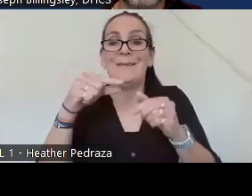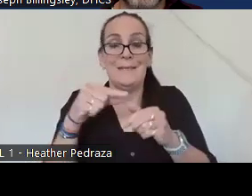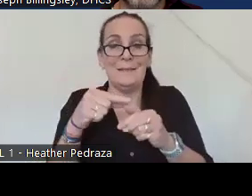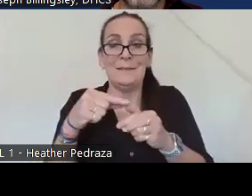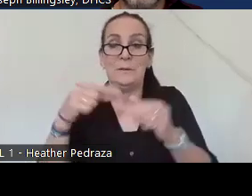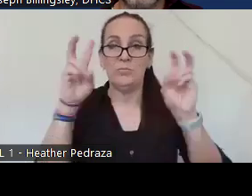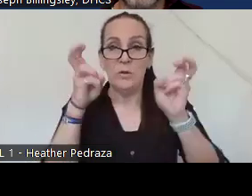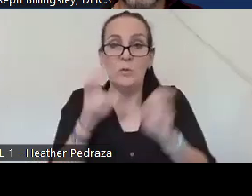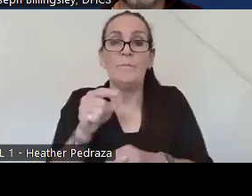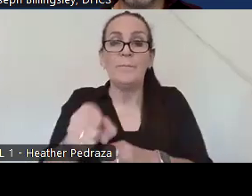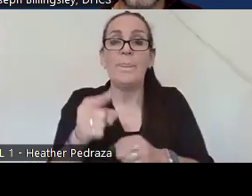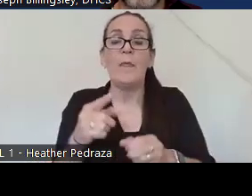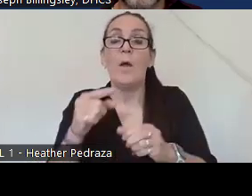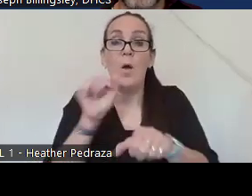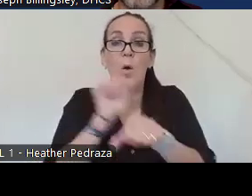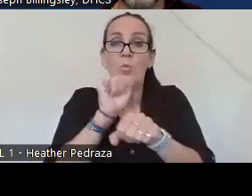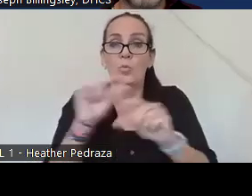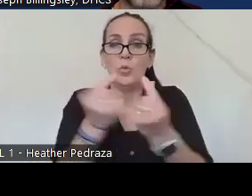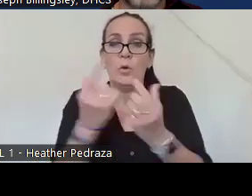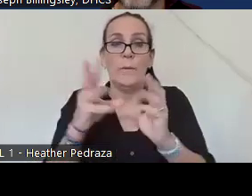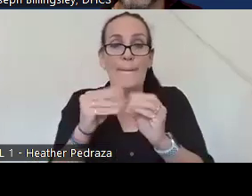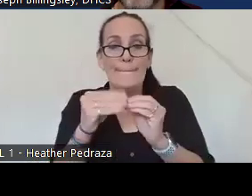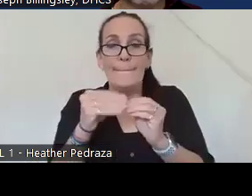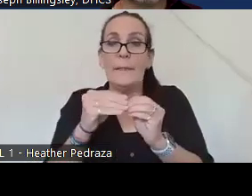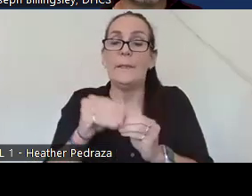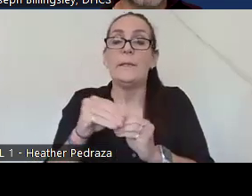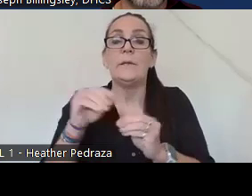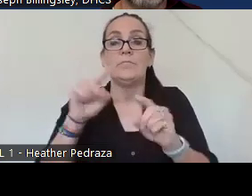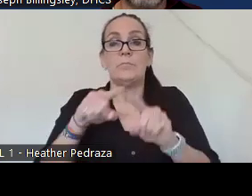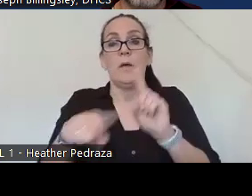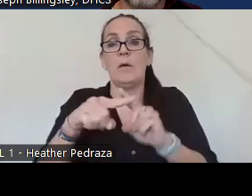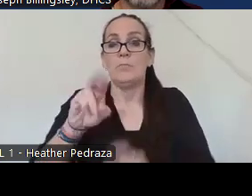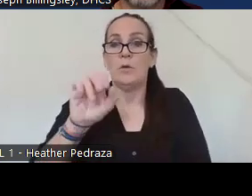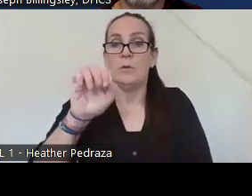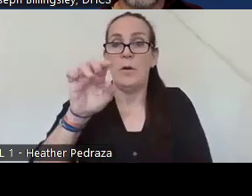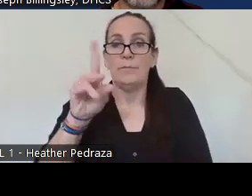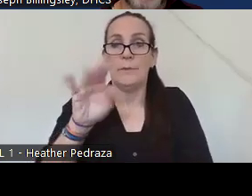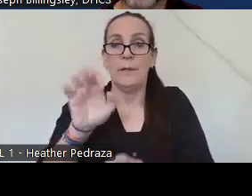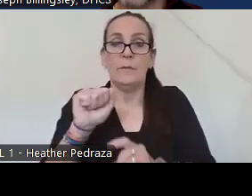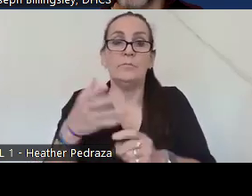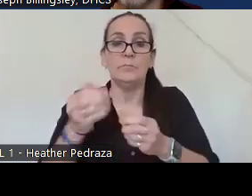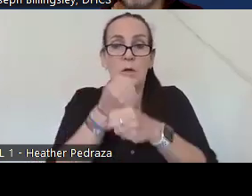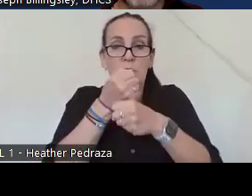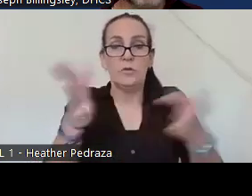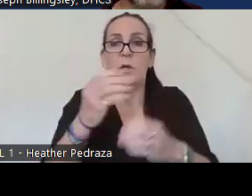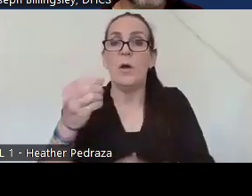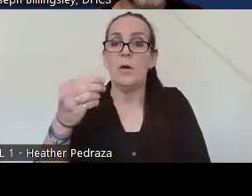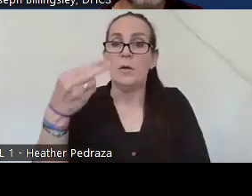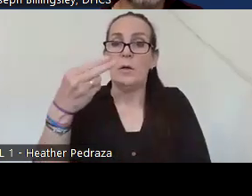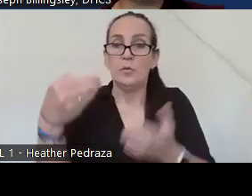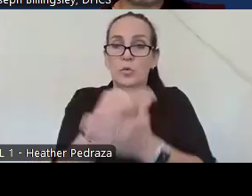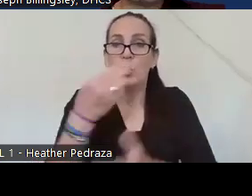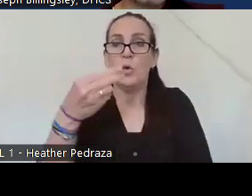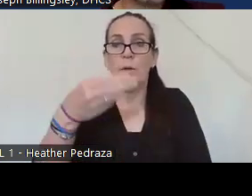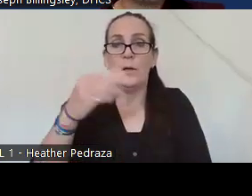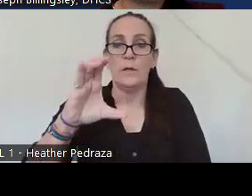and updates are being shared on our new HCBS integration webpage, which again, I'll put the link in